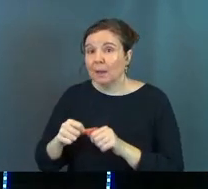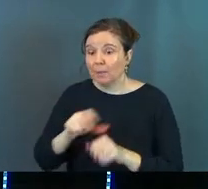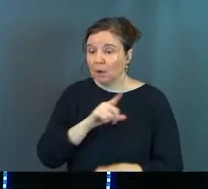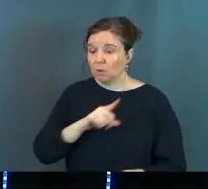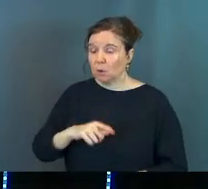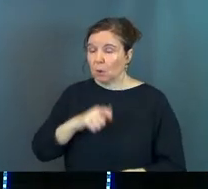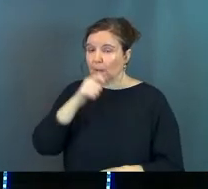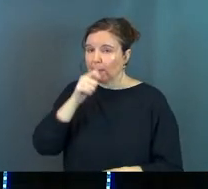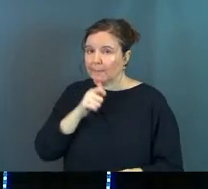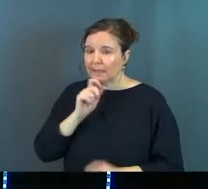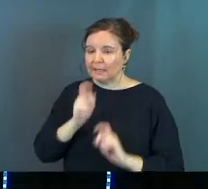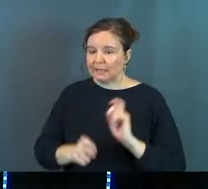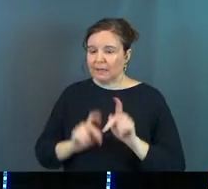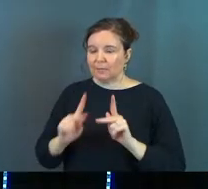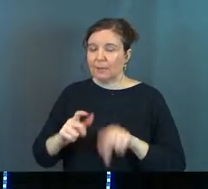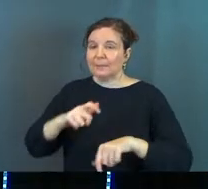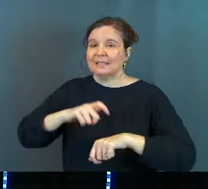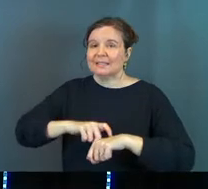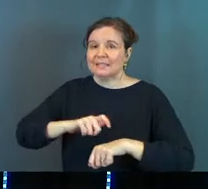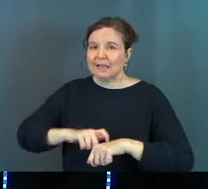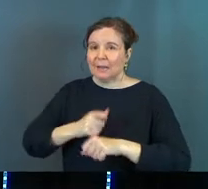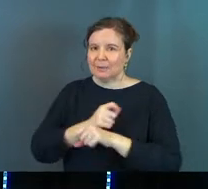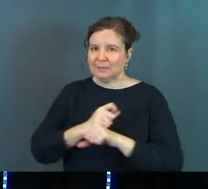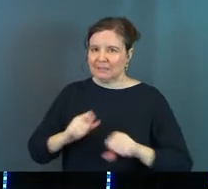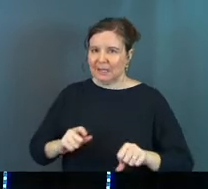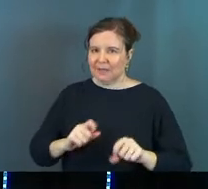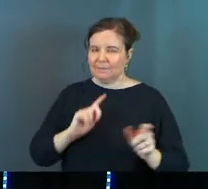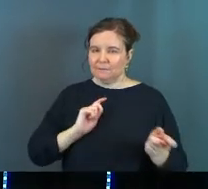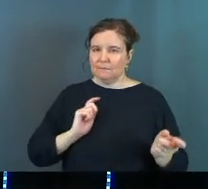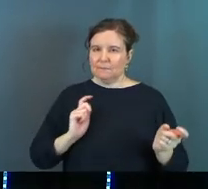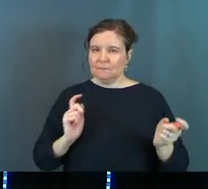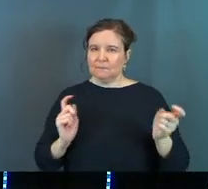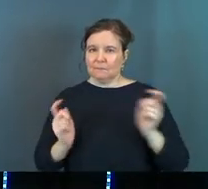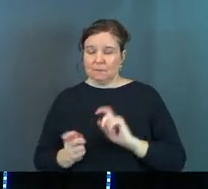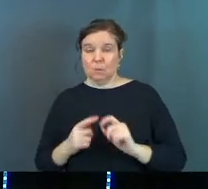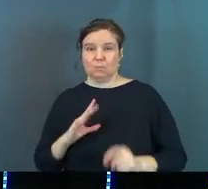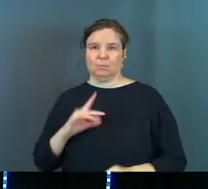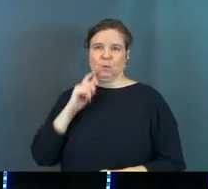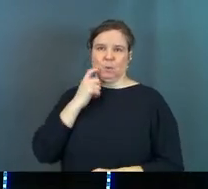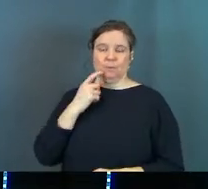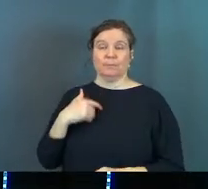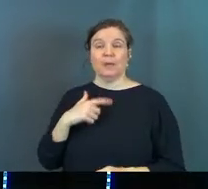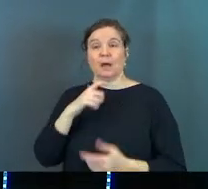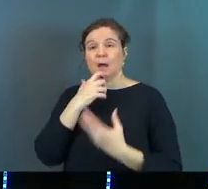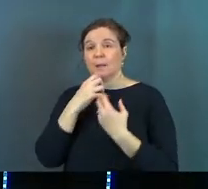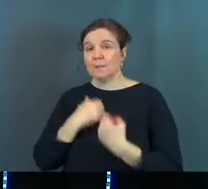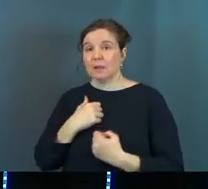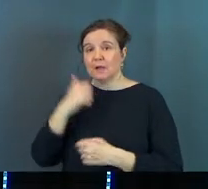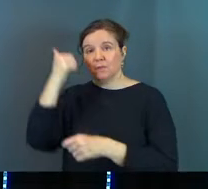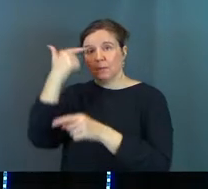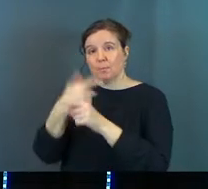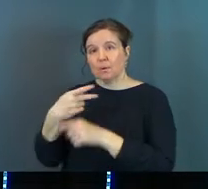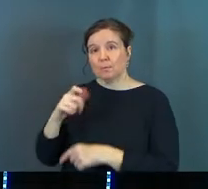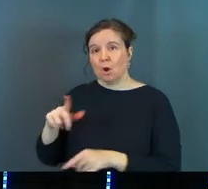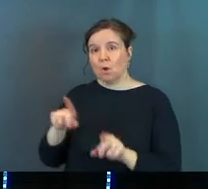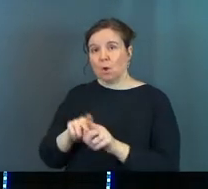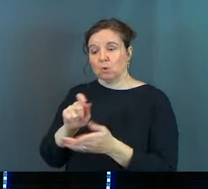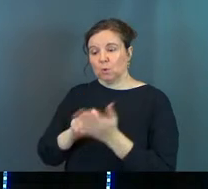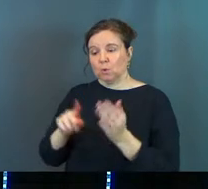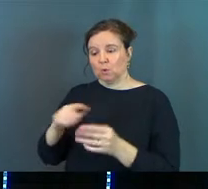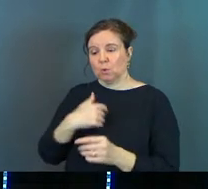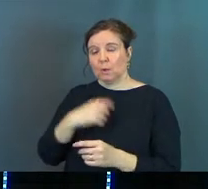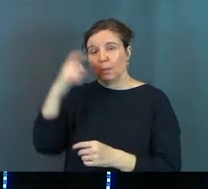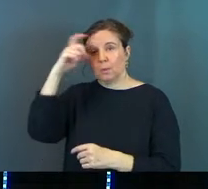our Lord's patience gives people time to be saved, which is a cool truth. This is what our beloved brother Paul also wrote to you